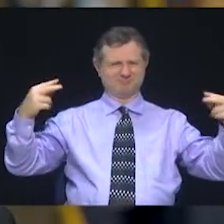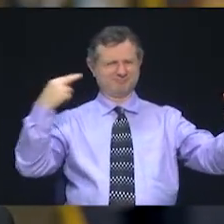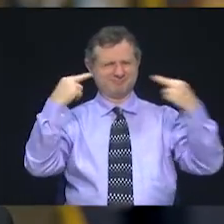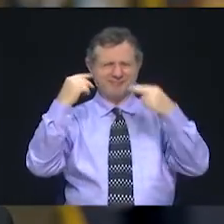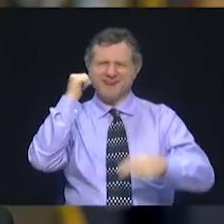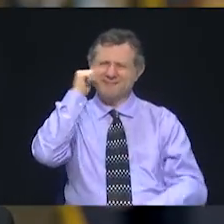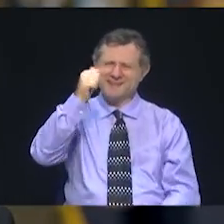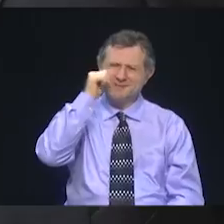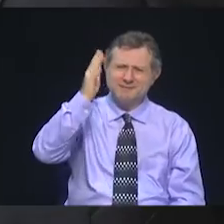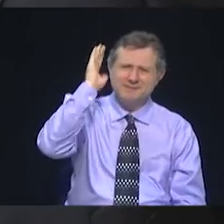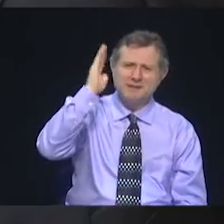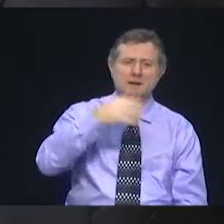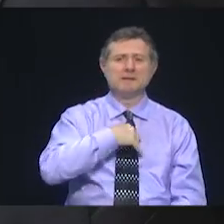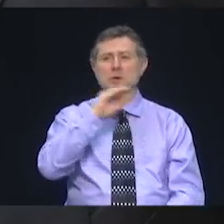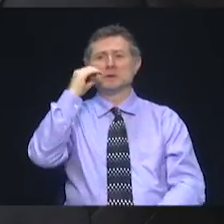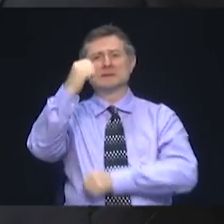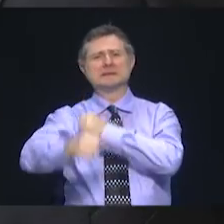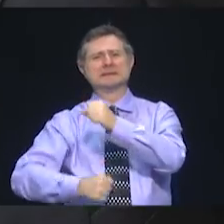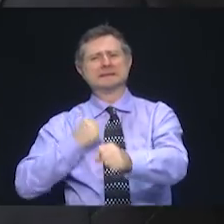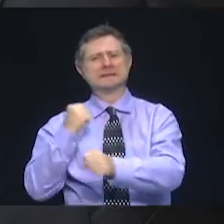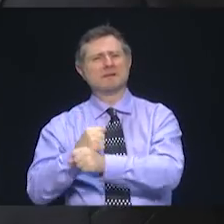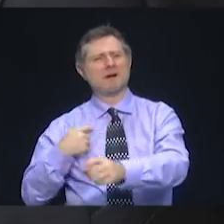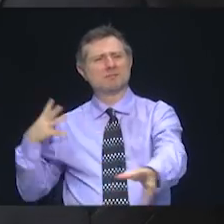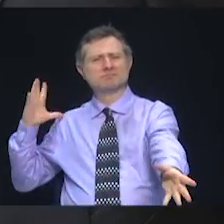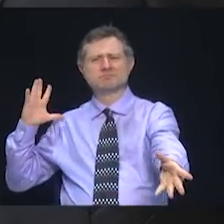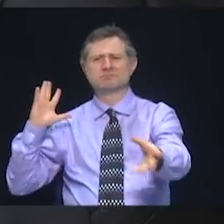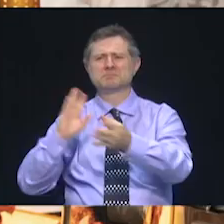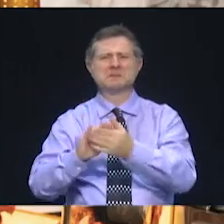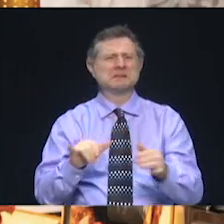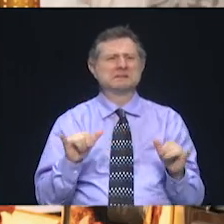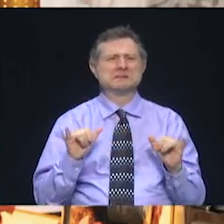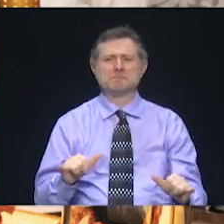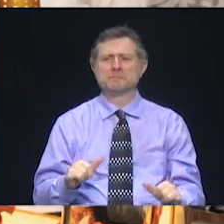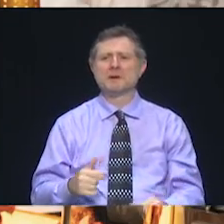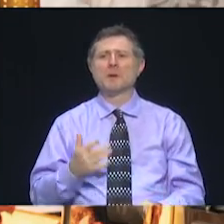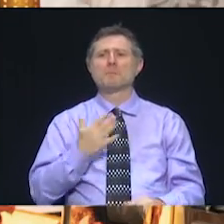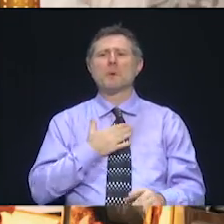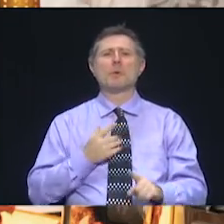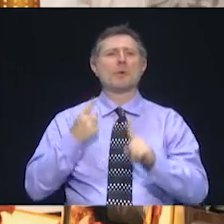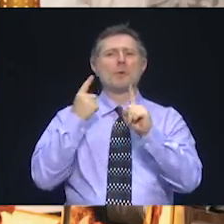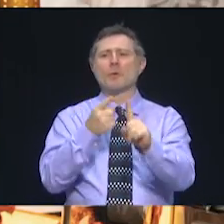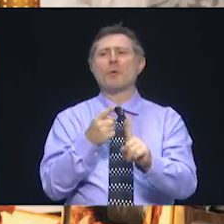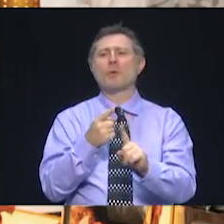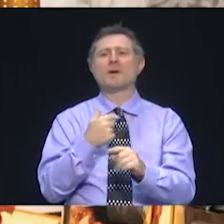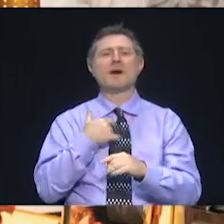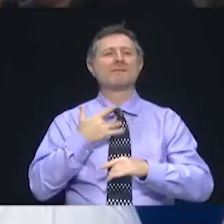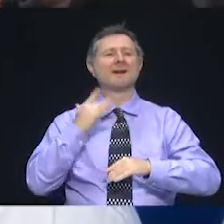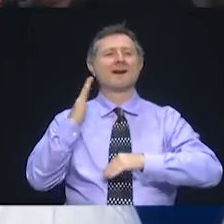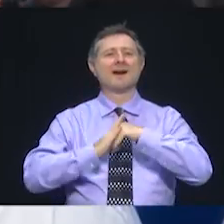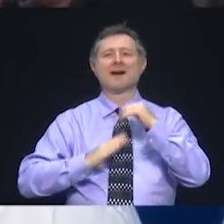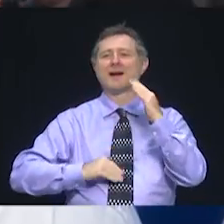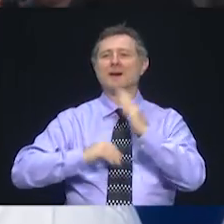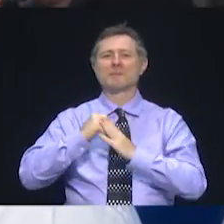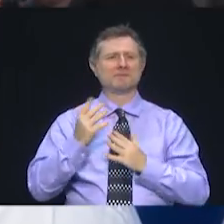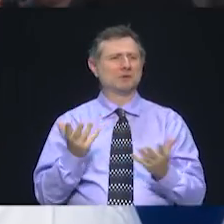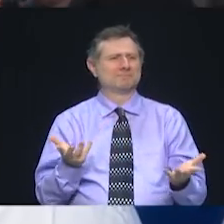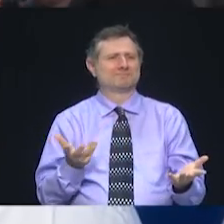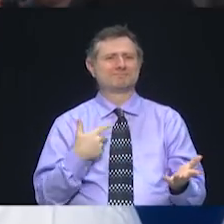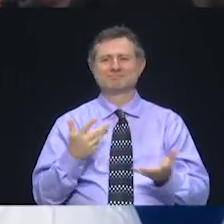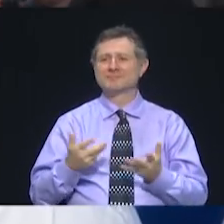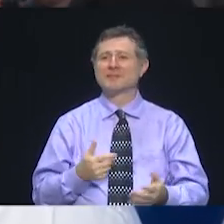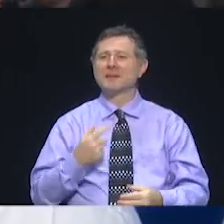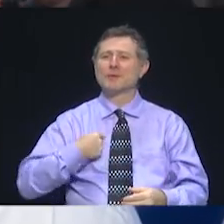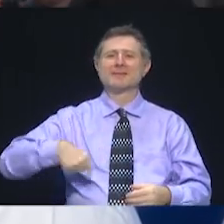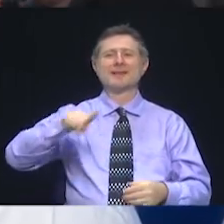years before that. I try to put people at ease. I try to make them smile. I try to connect with